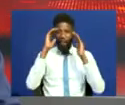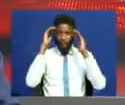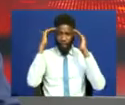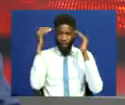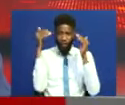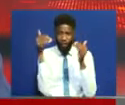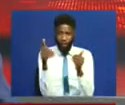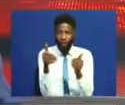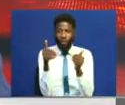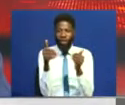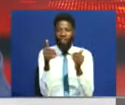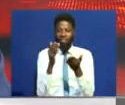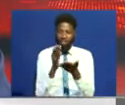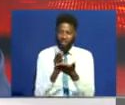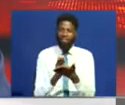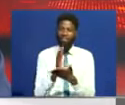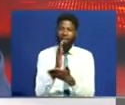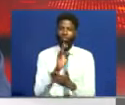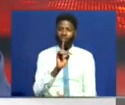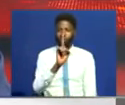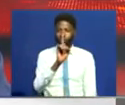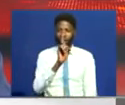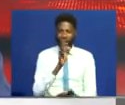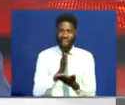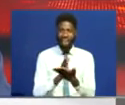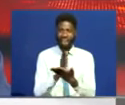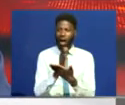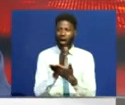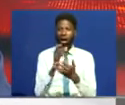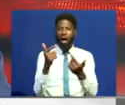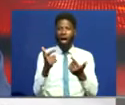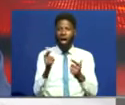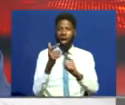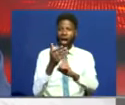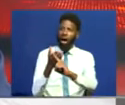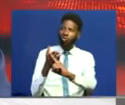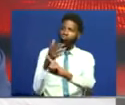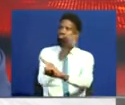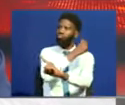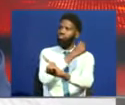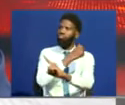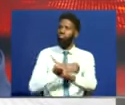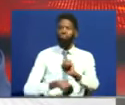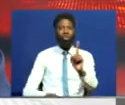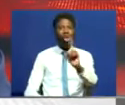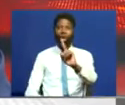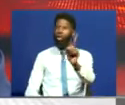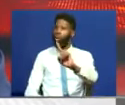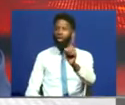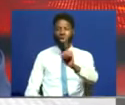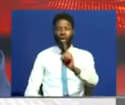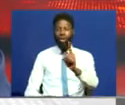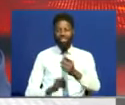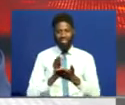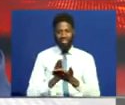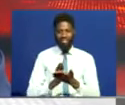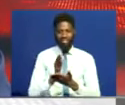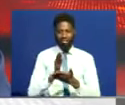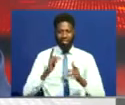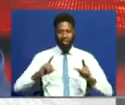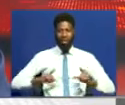be taken from anyone, mm-hmm, is the right to life. If you look at Article